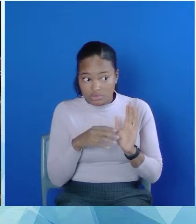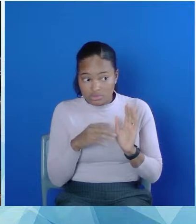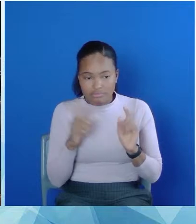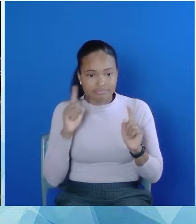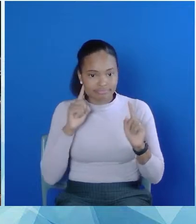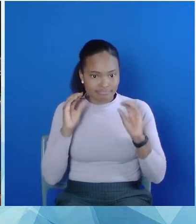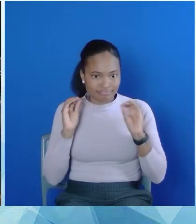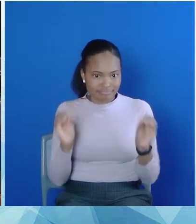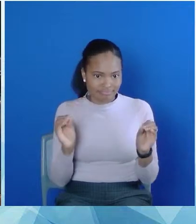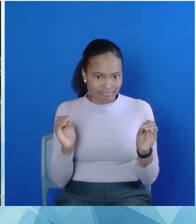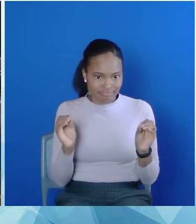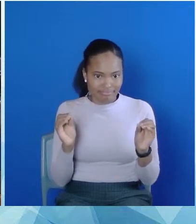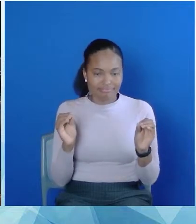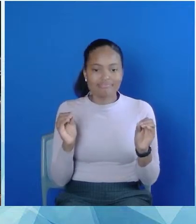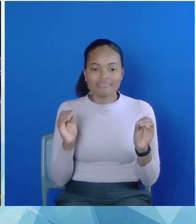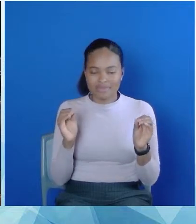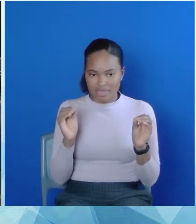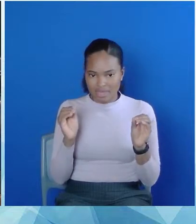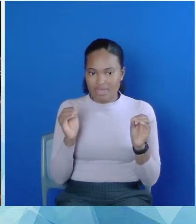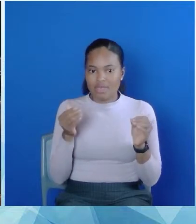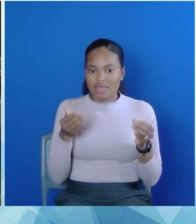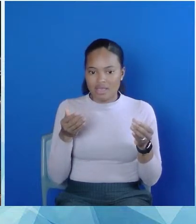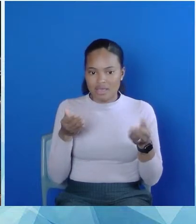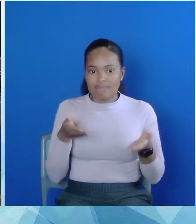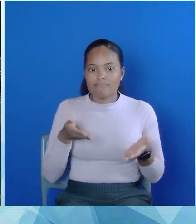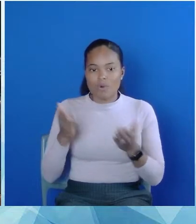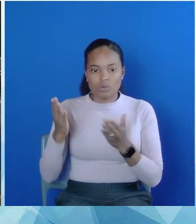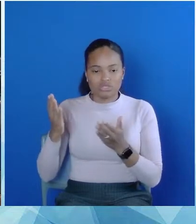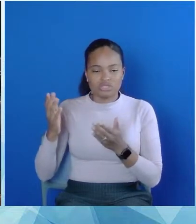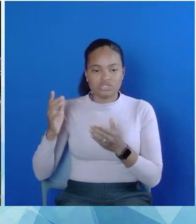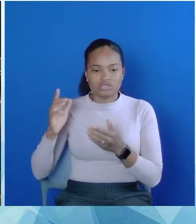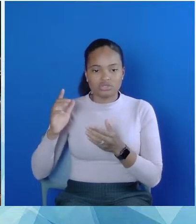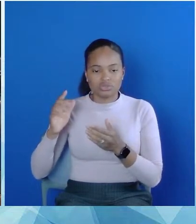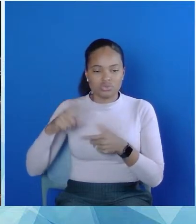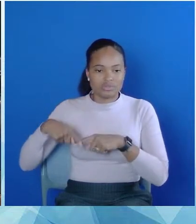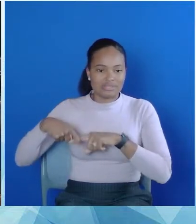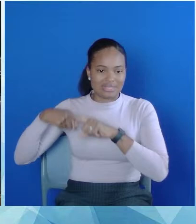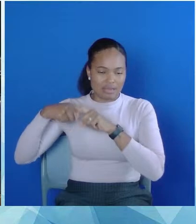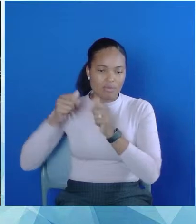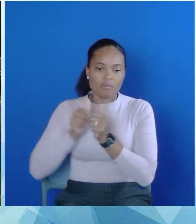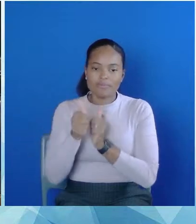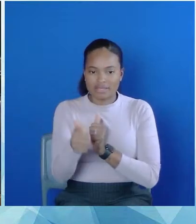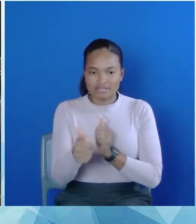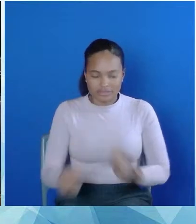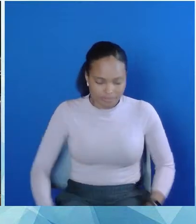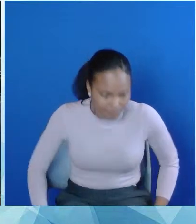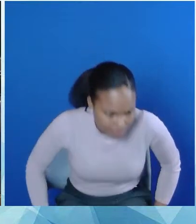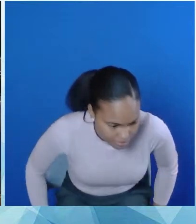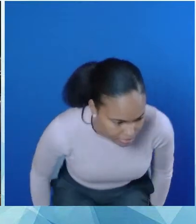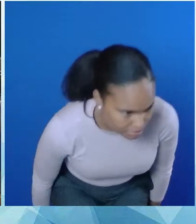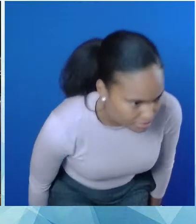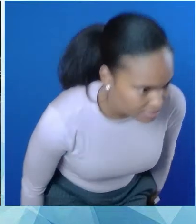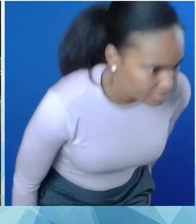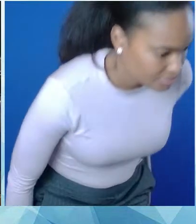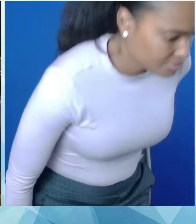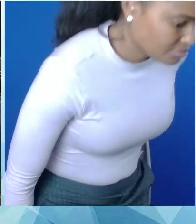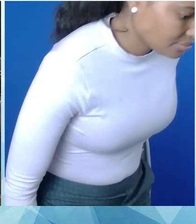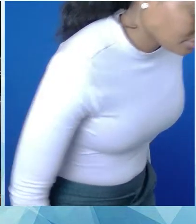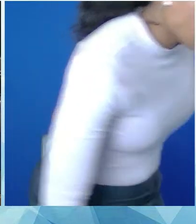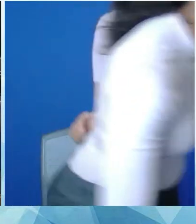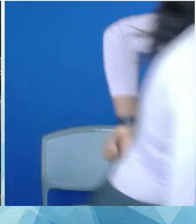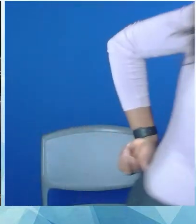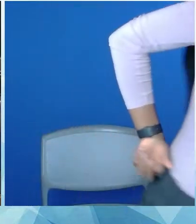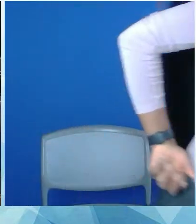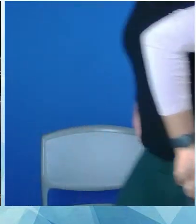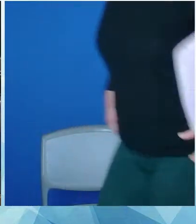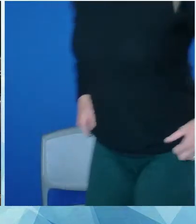Hearing none, that motion to table LB carries. Okay, moving on. I think that's the last